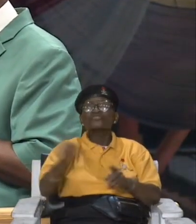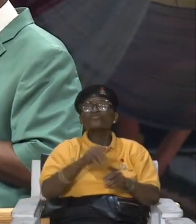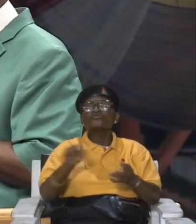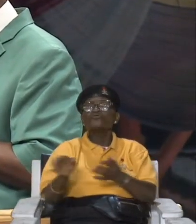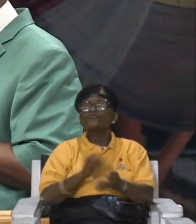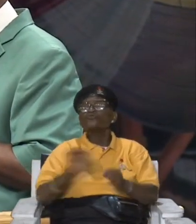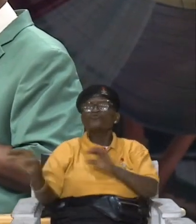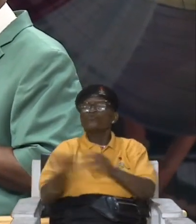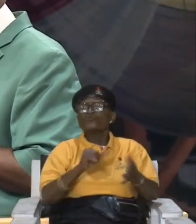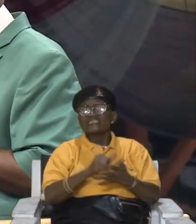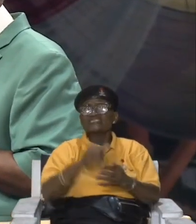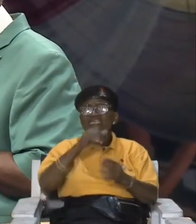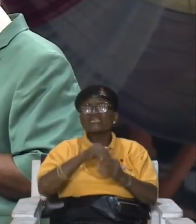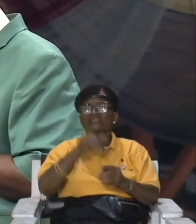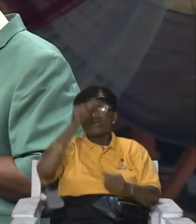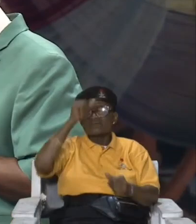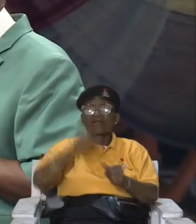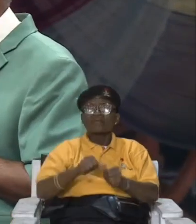me.